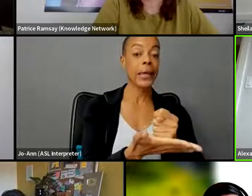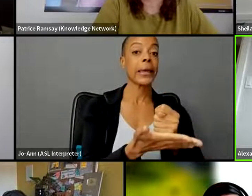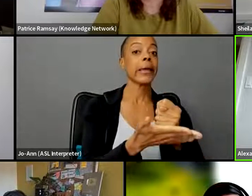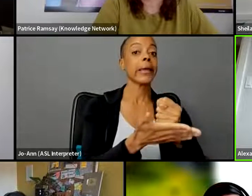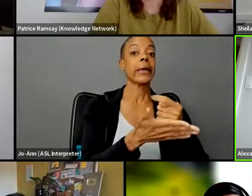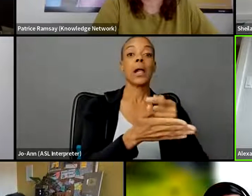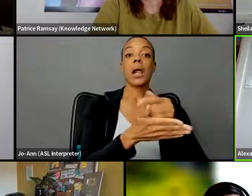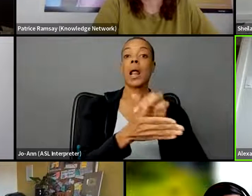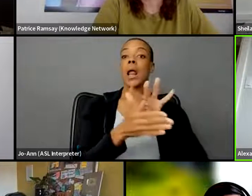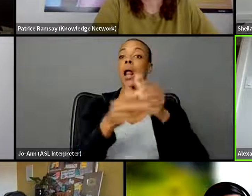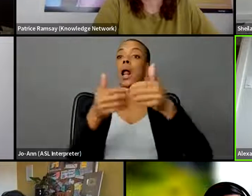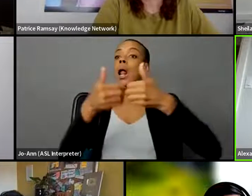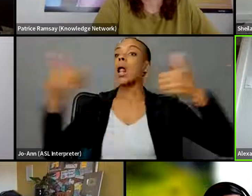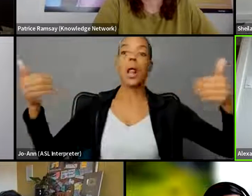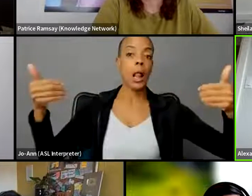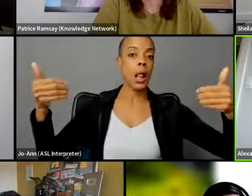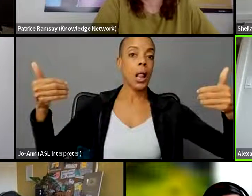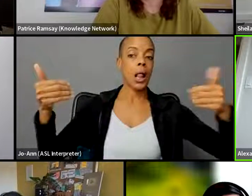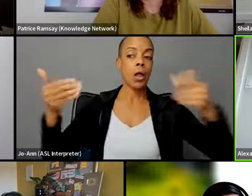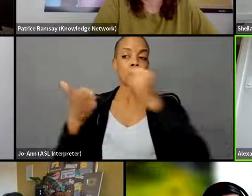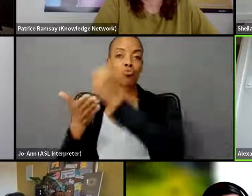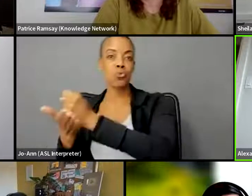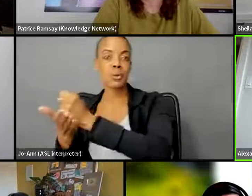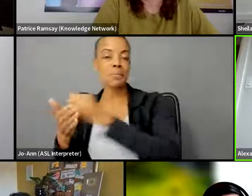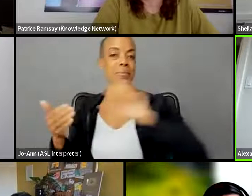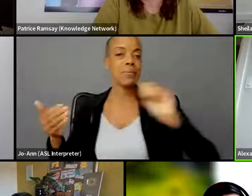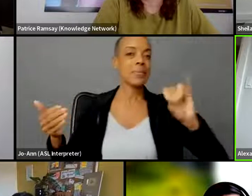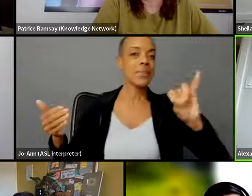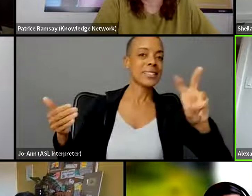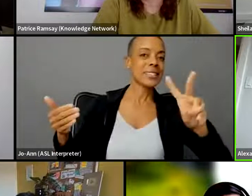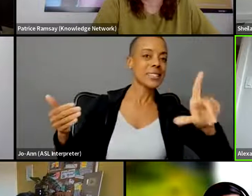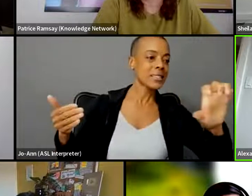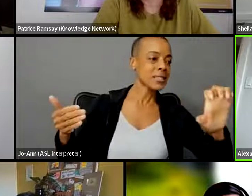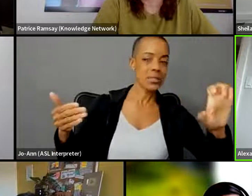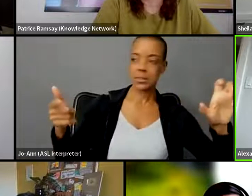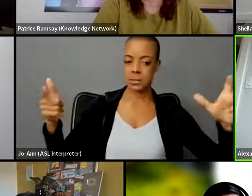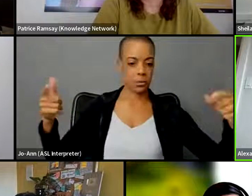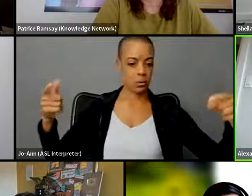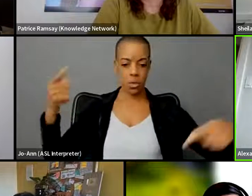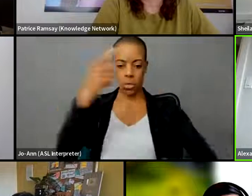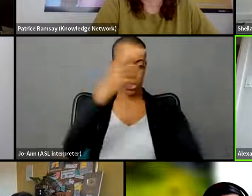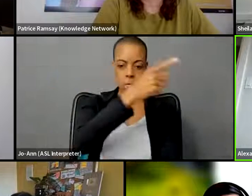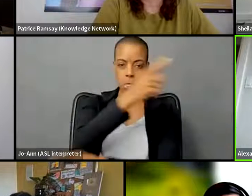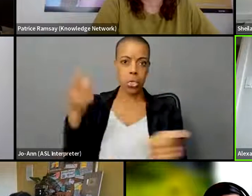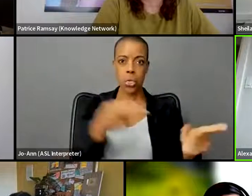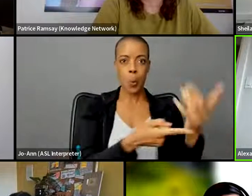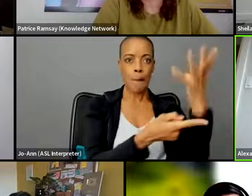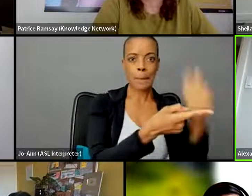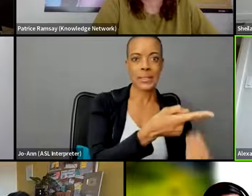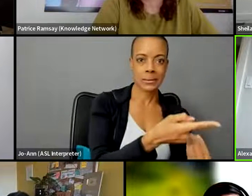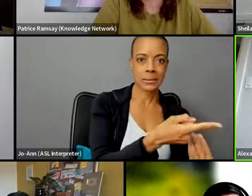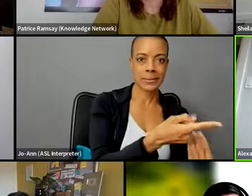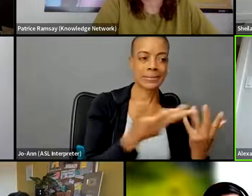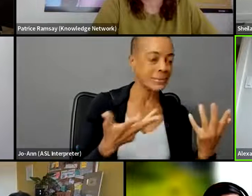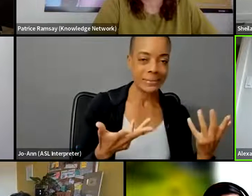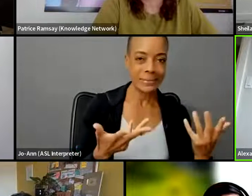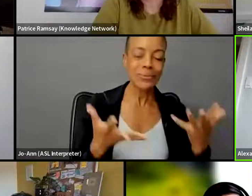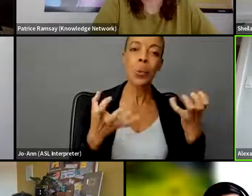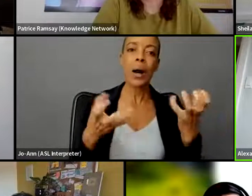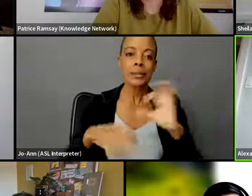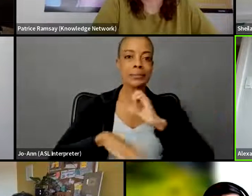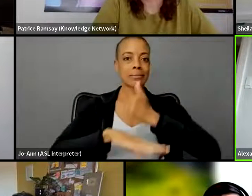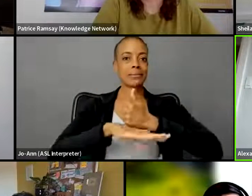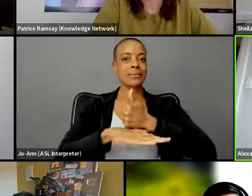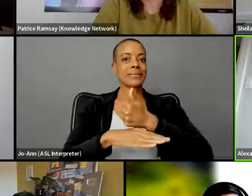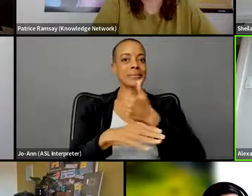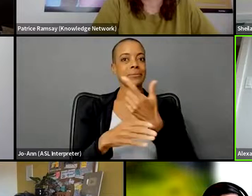separated from your sizzle, we will sometimes miss it, not intentionally, but it just happens. And so we want to make sure that everyone is set up for success.